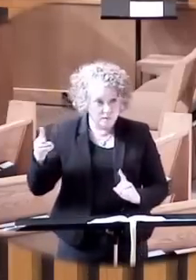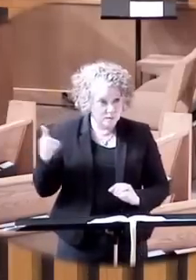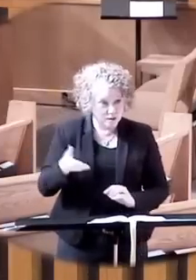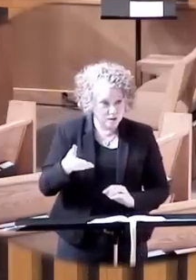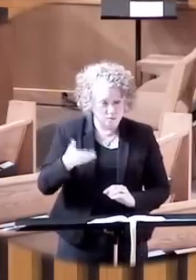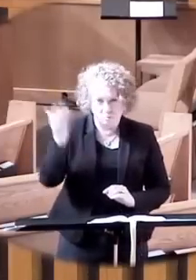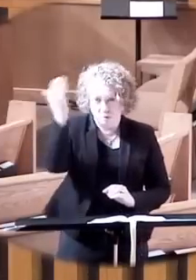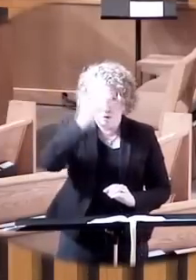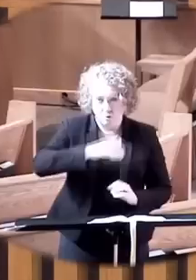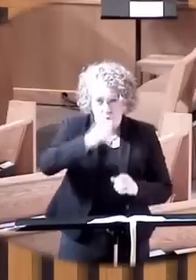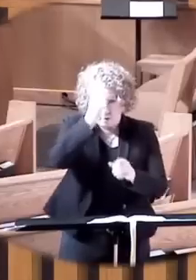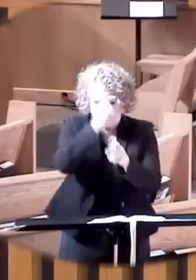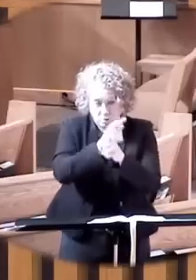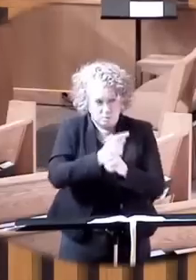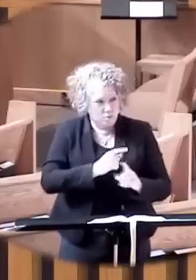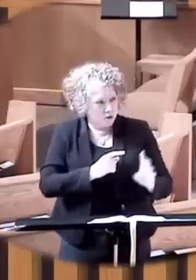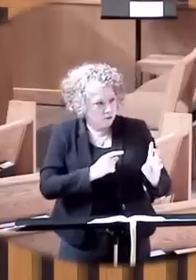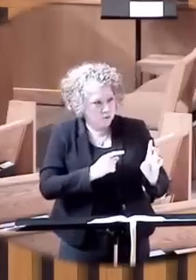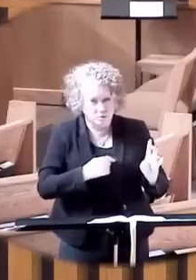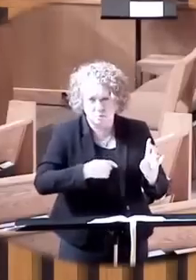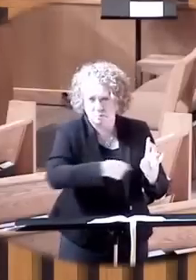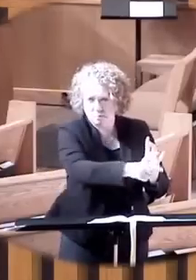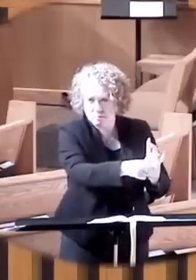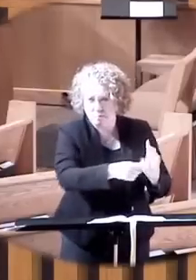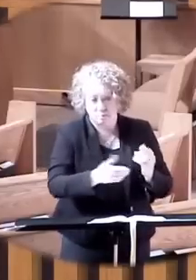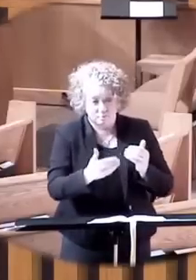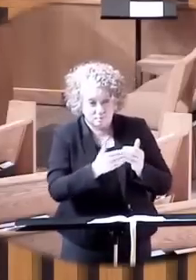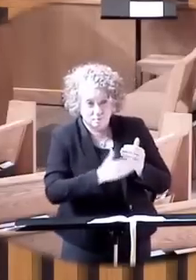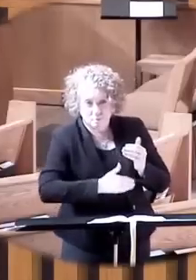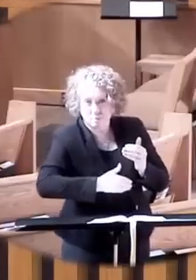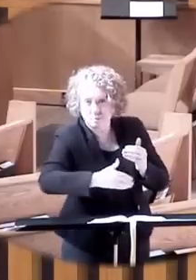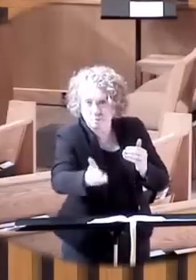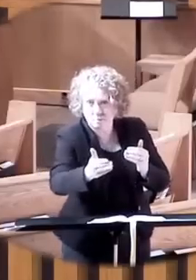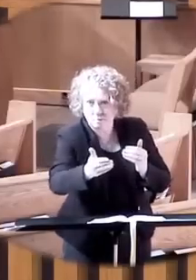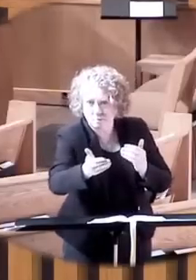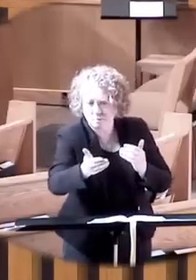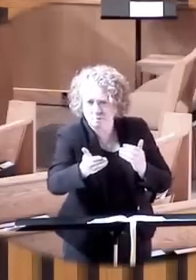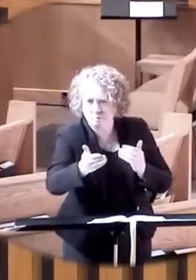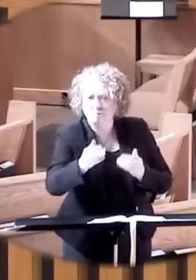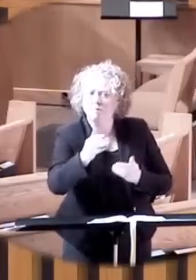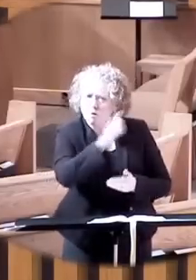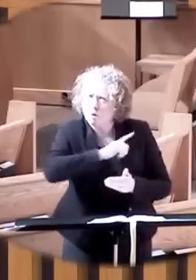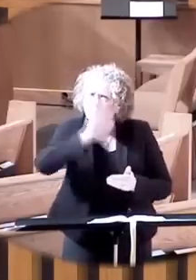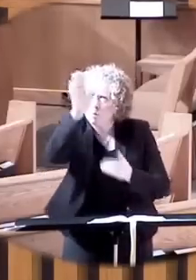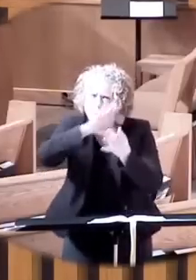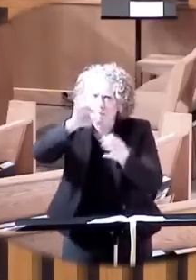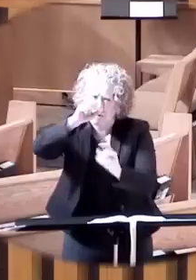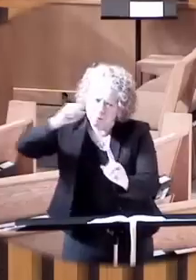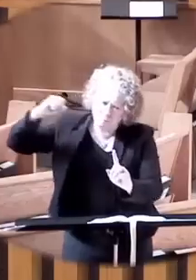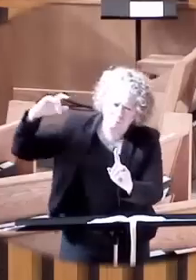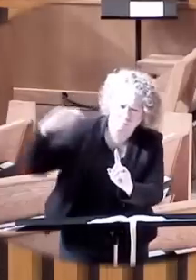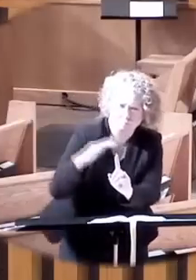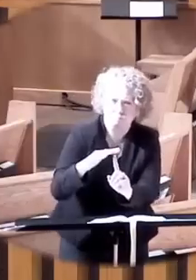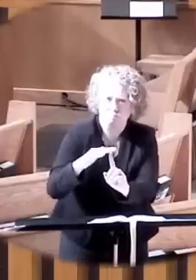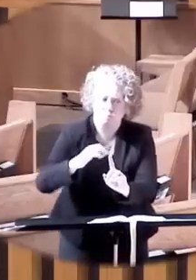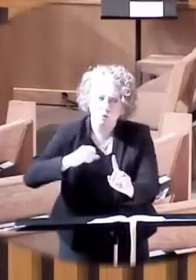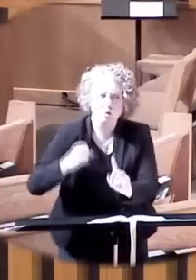brothers. And from that day on, the Spirit of the Lord rushed upon David.